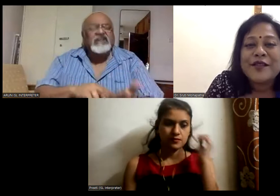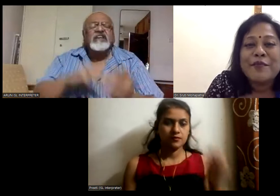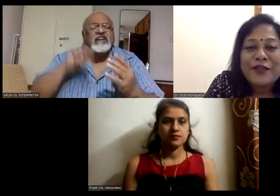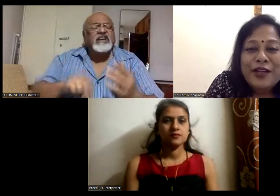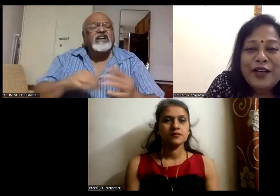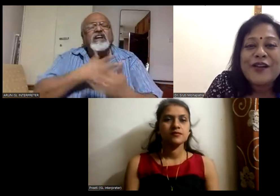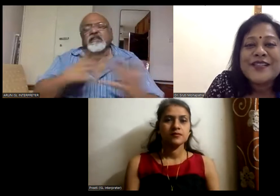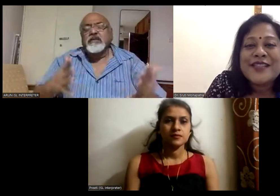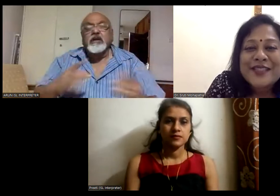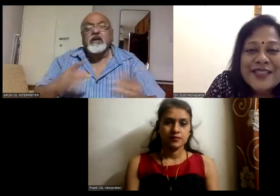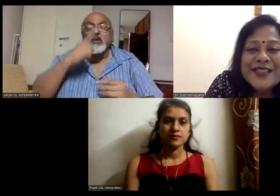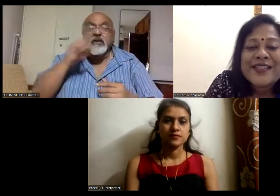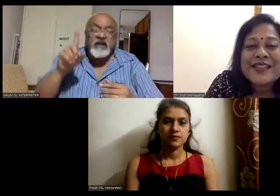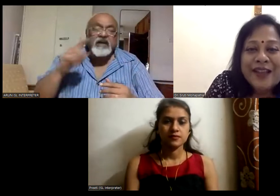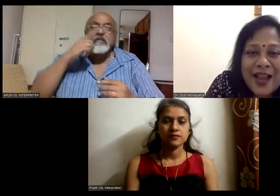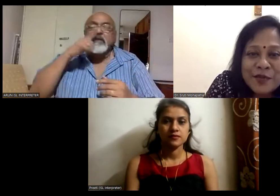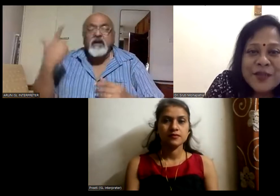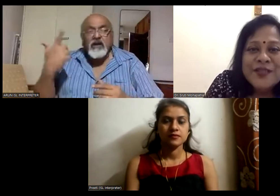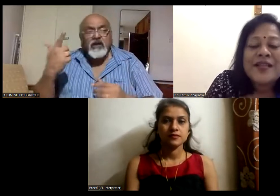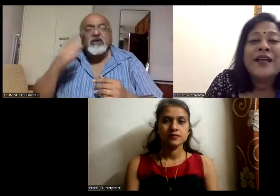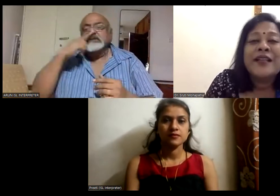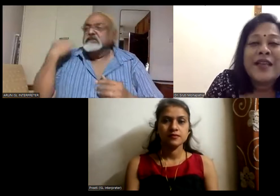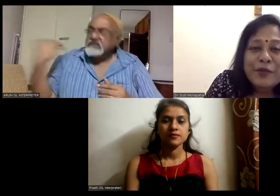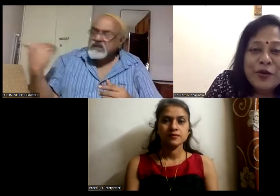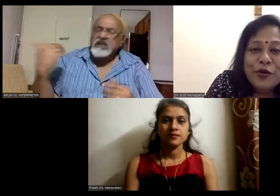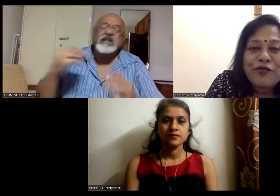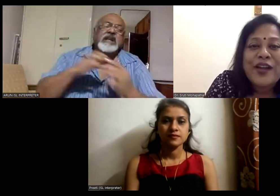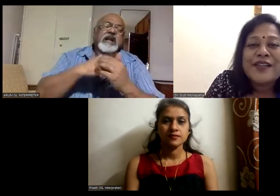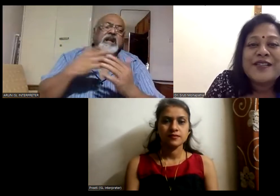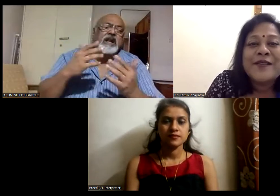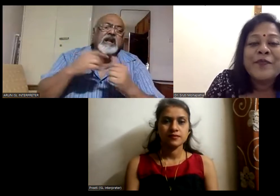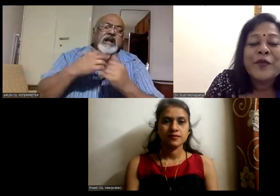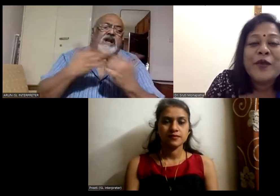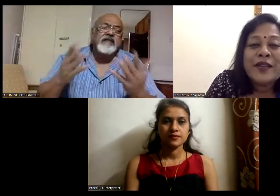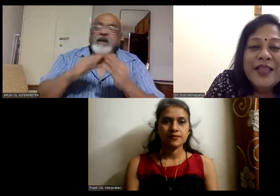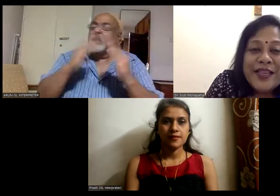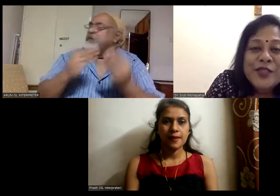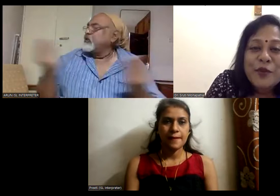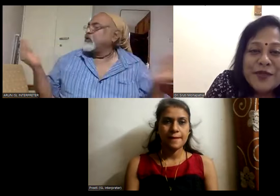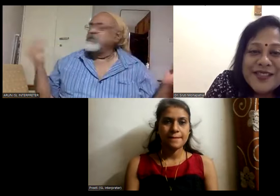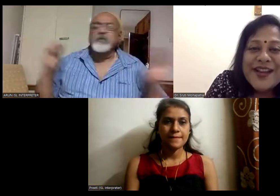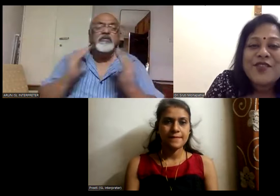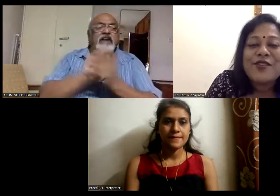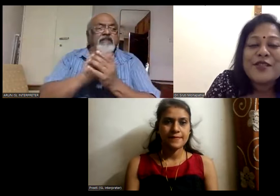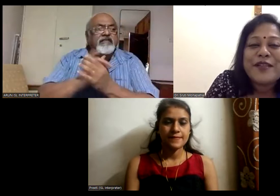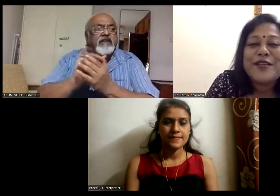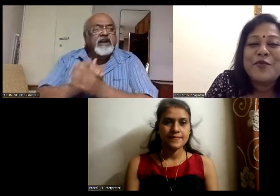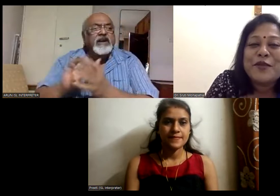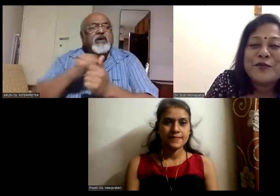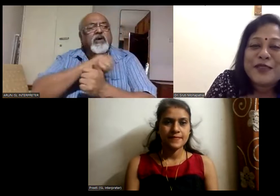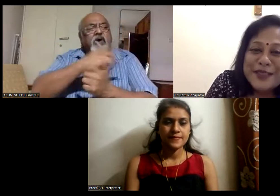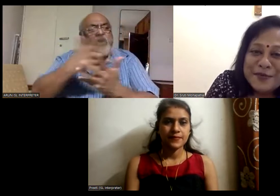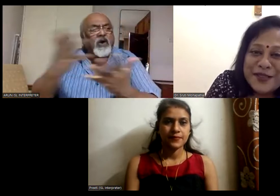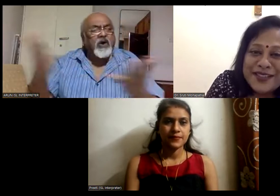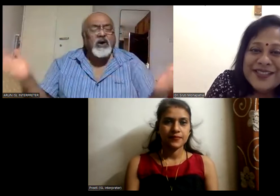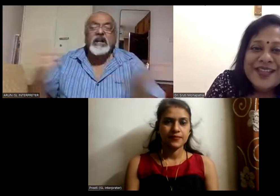mothers, the mother in laws, the sisters, the classmates, the neighborhood friends, when these women start respecting women